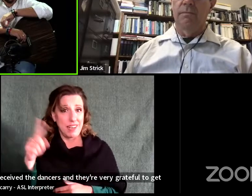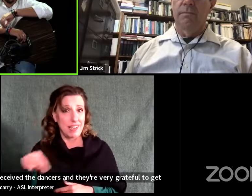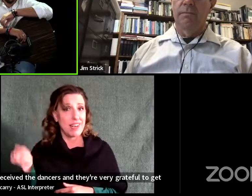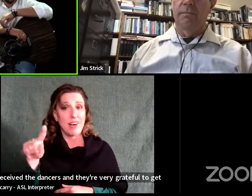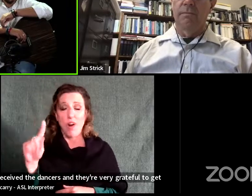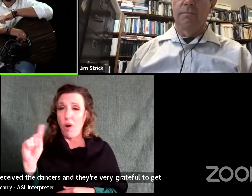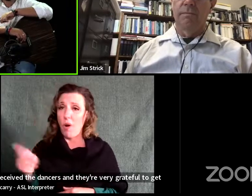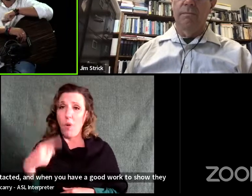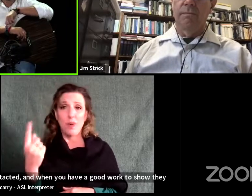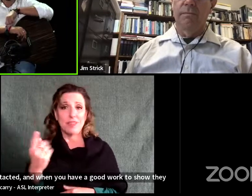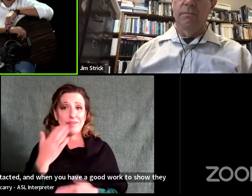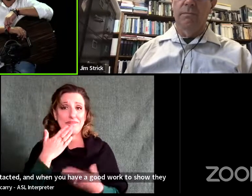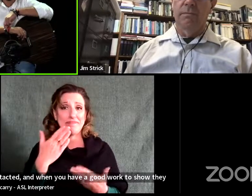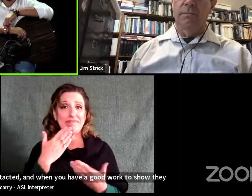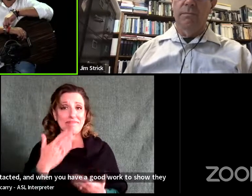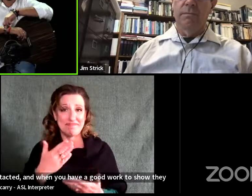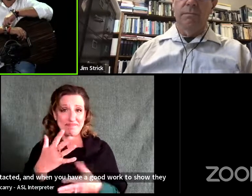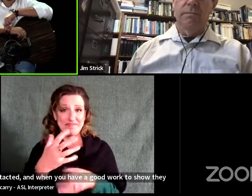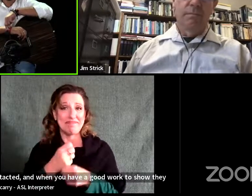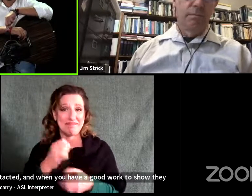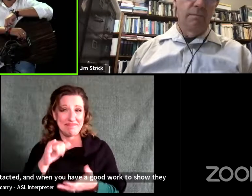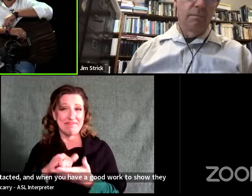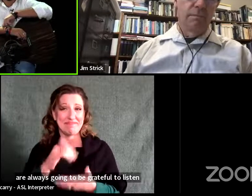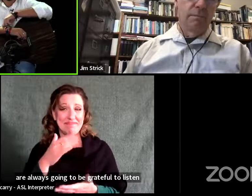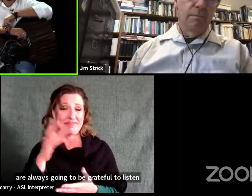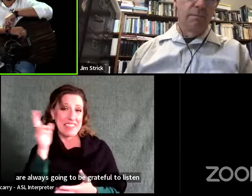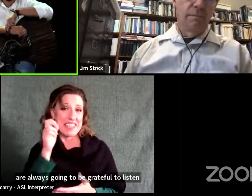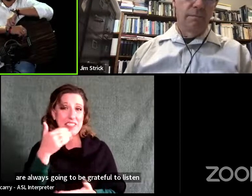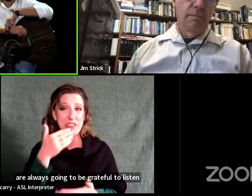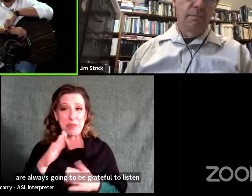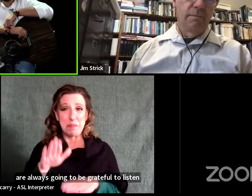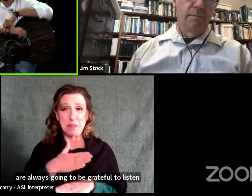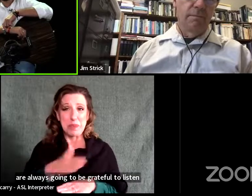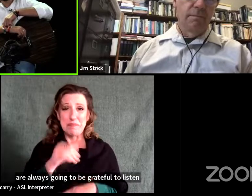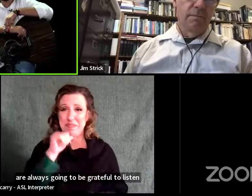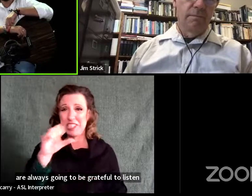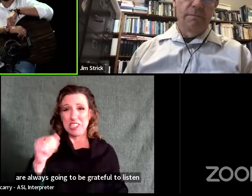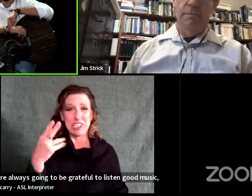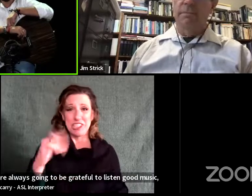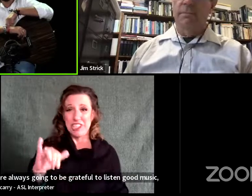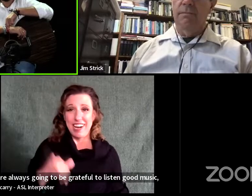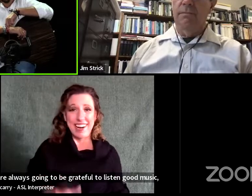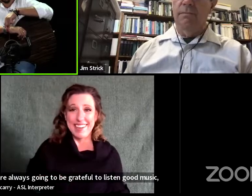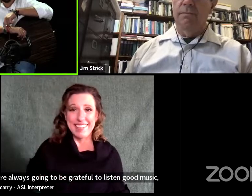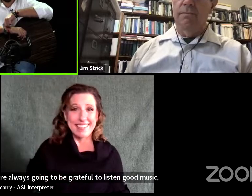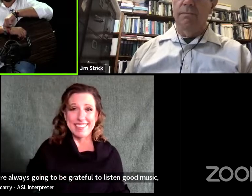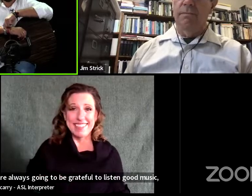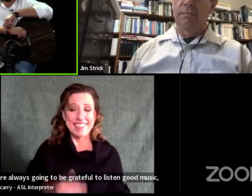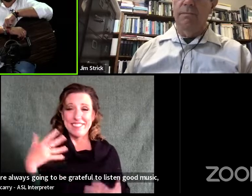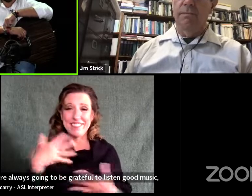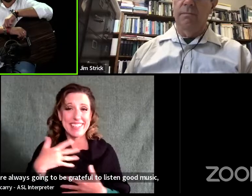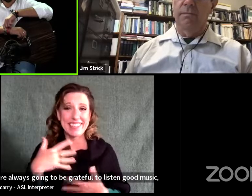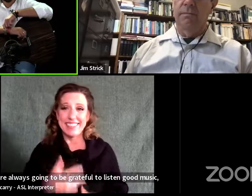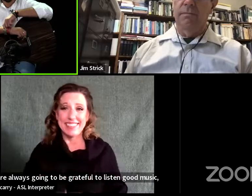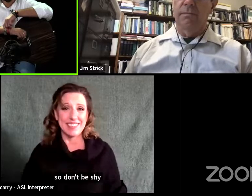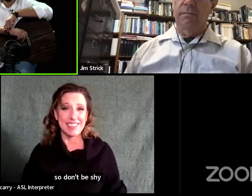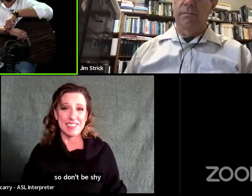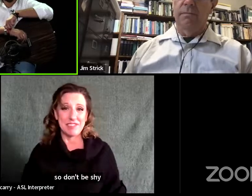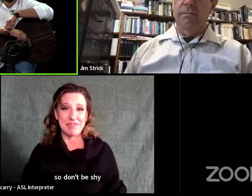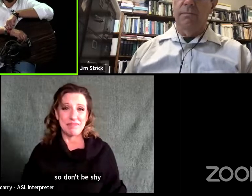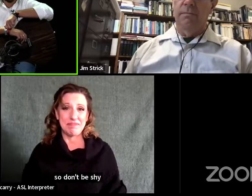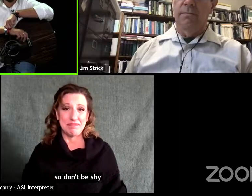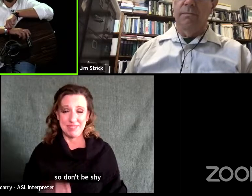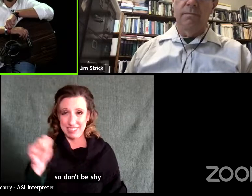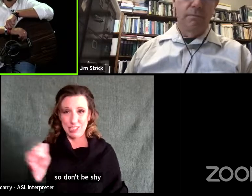they always gonna be grateful to listen good music. So don't be shy, don't have fear to go and to the